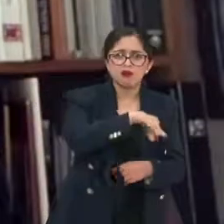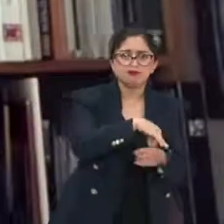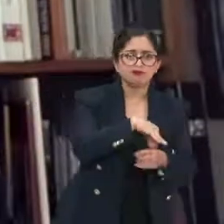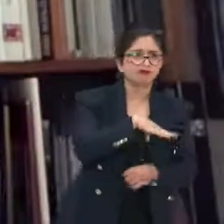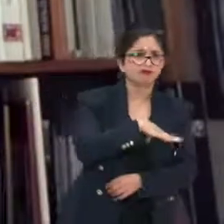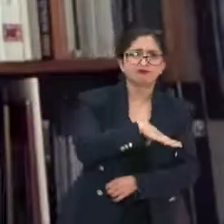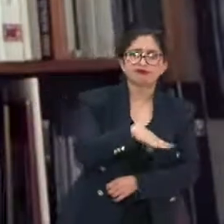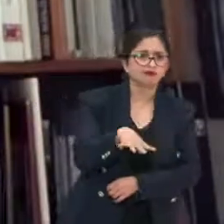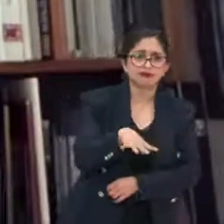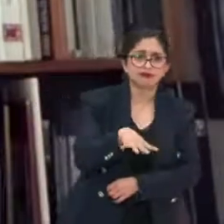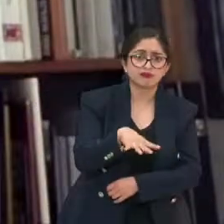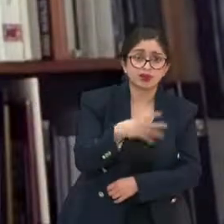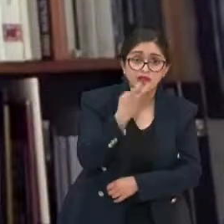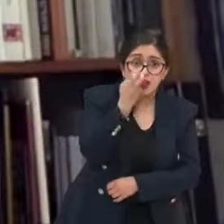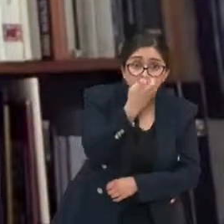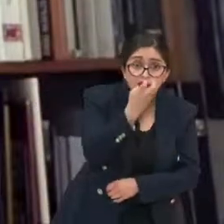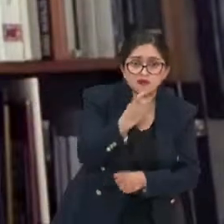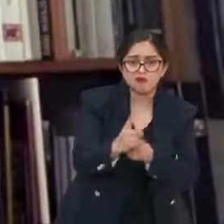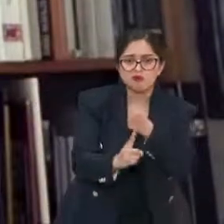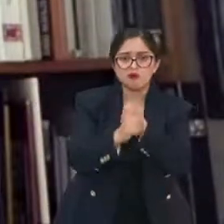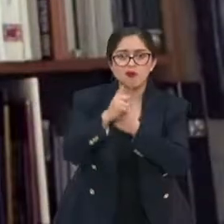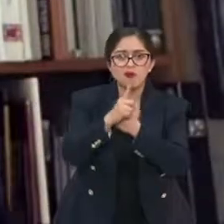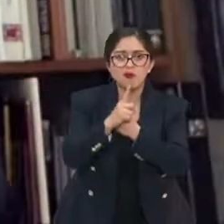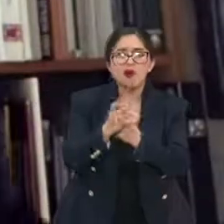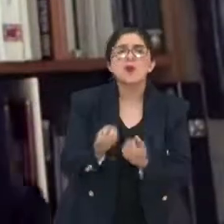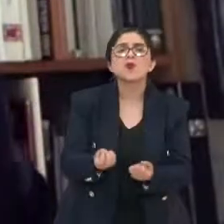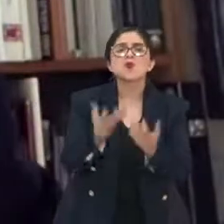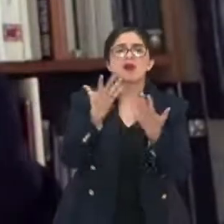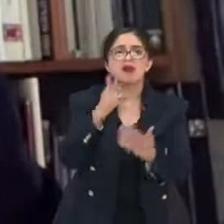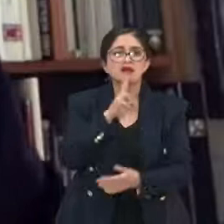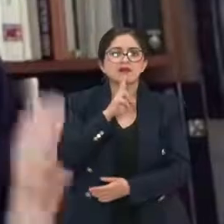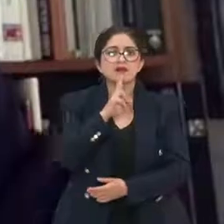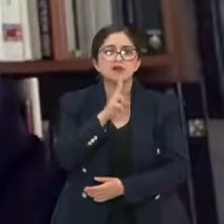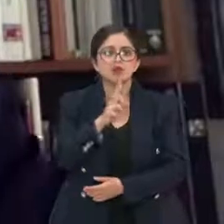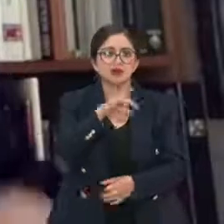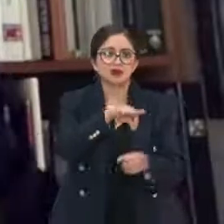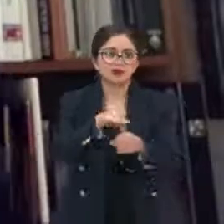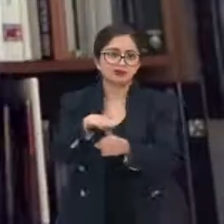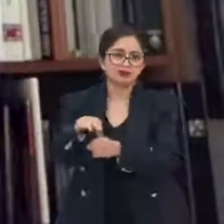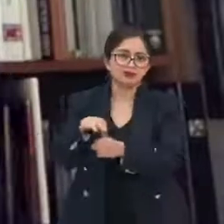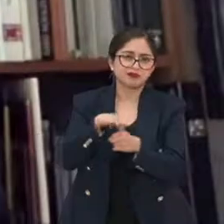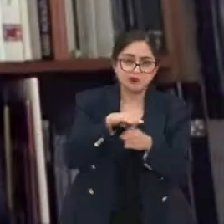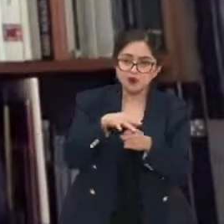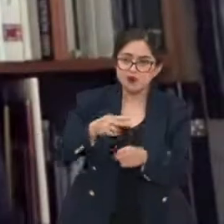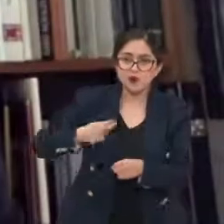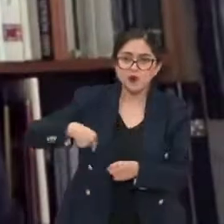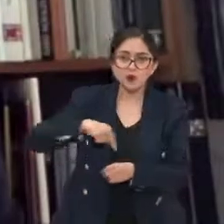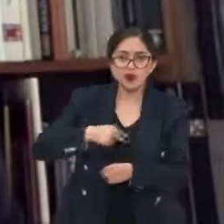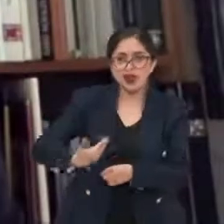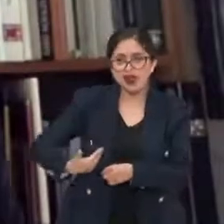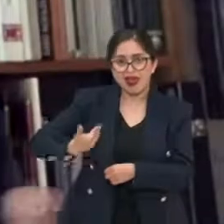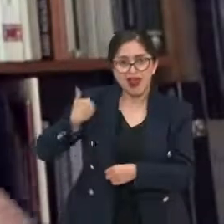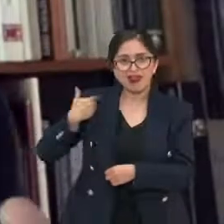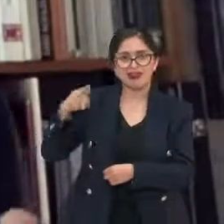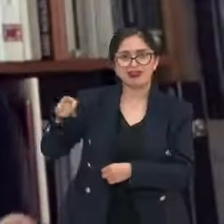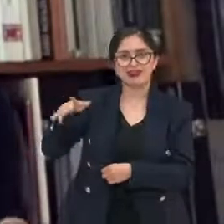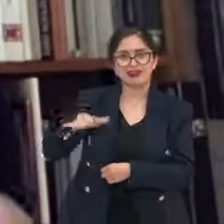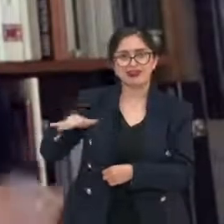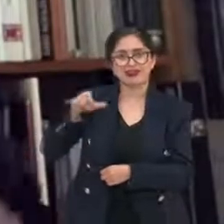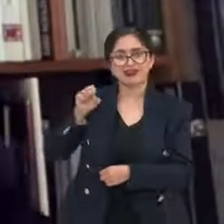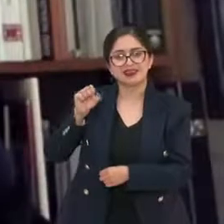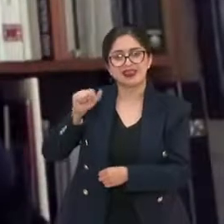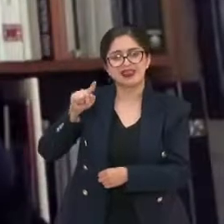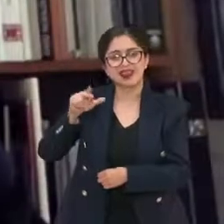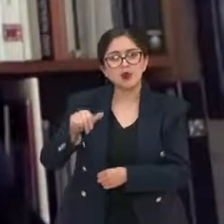rejection in the Andean voter. This was what didn't benefit